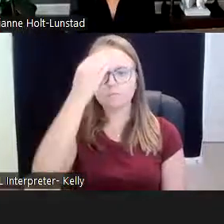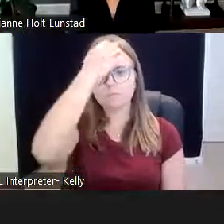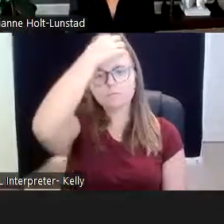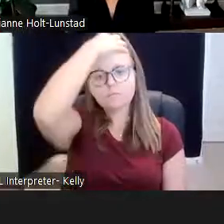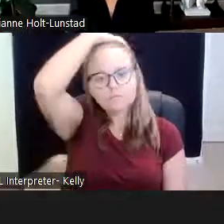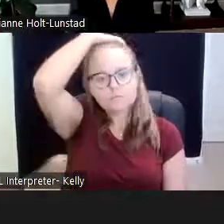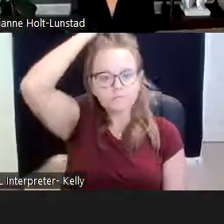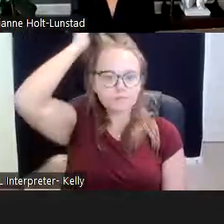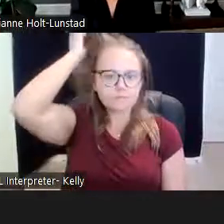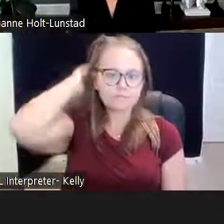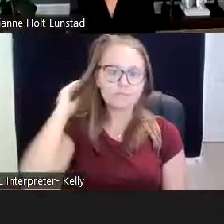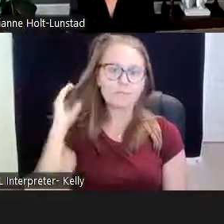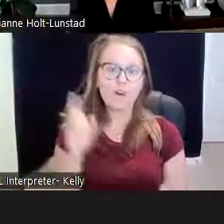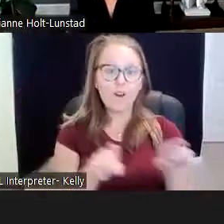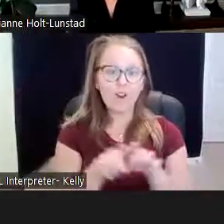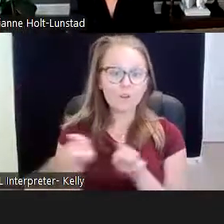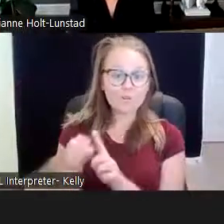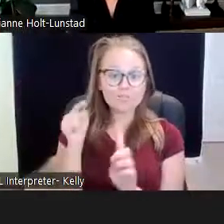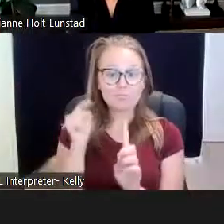flexible. And so